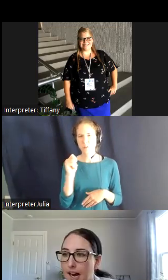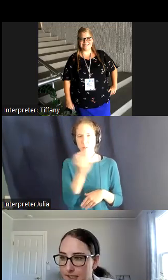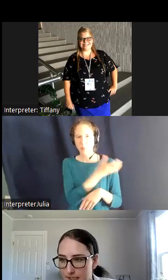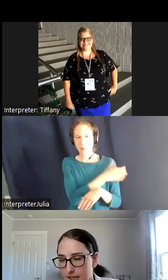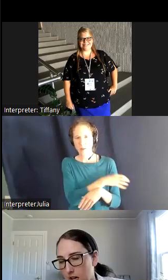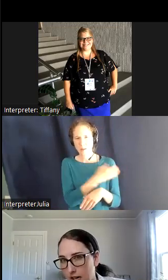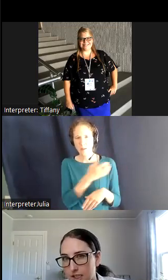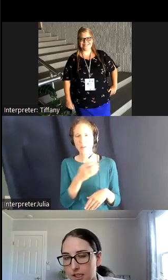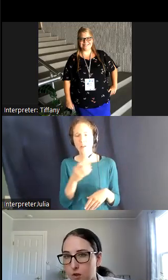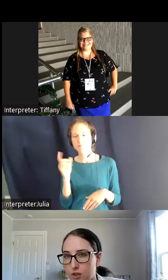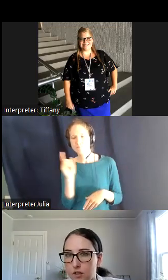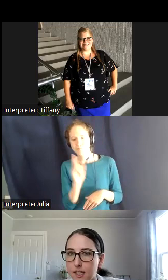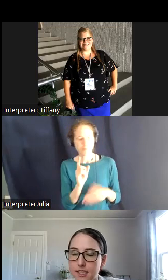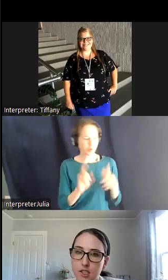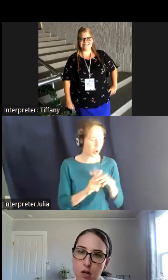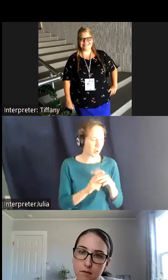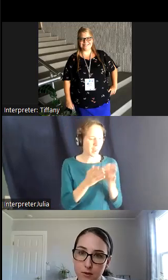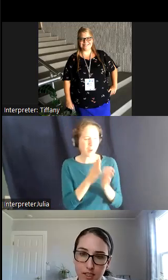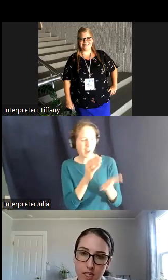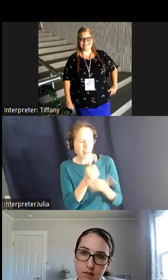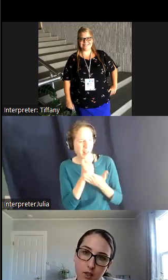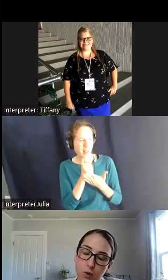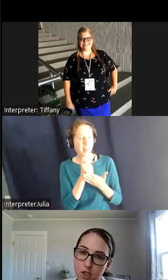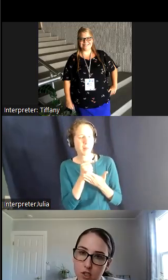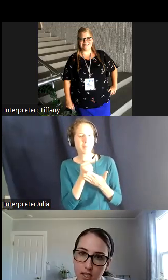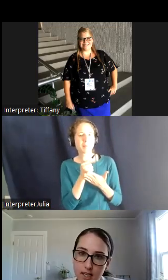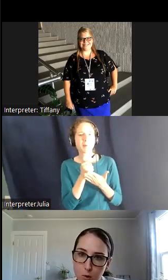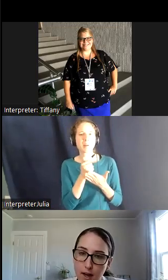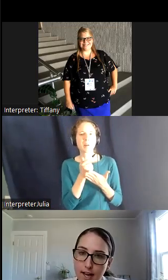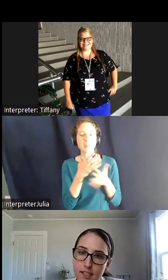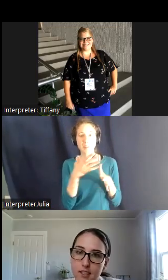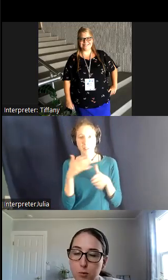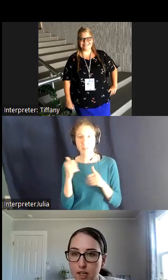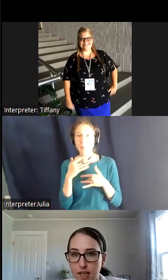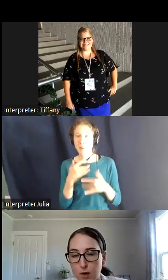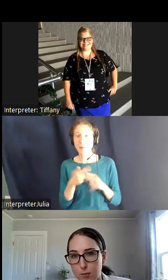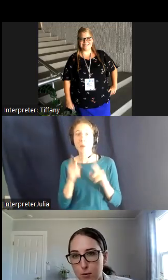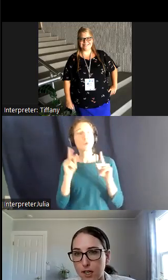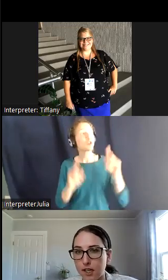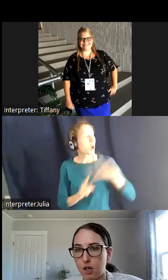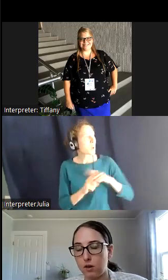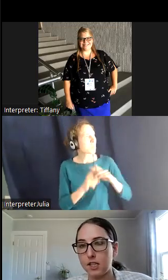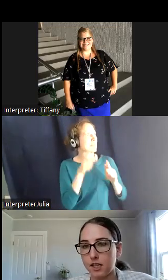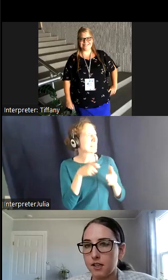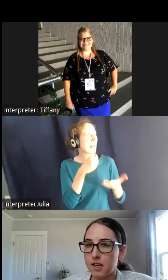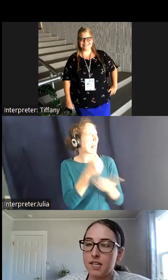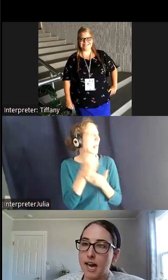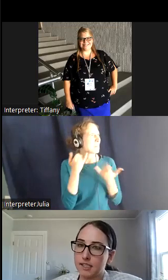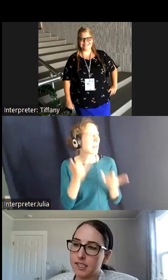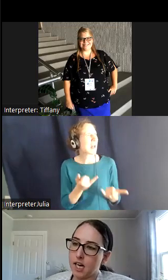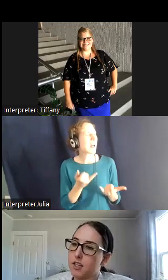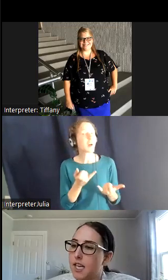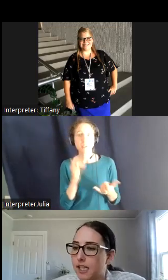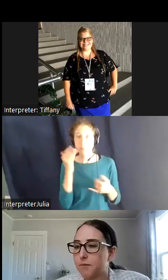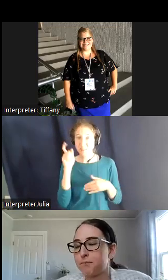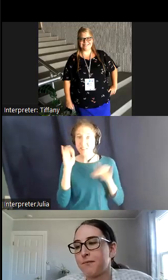in accessing that crisis level service. That's not refusing the individual or turning them away. It's supporting them with appropriate care coordination to access